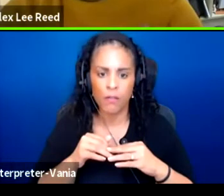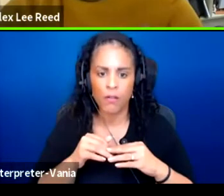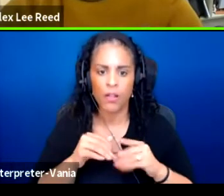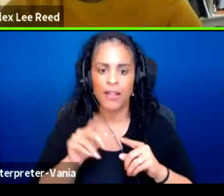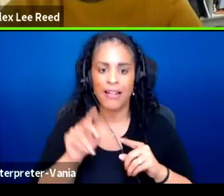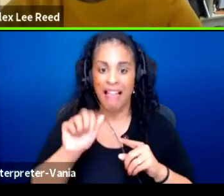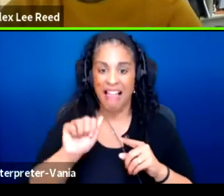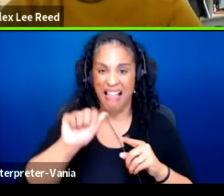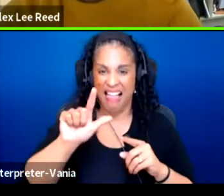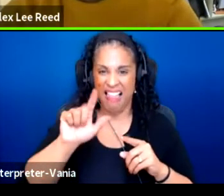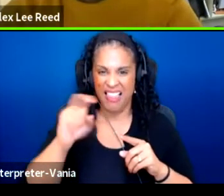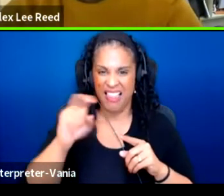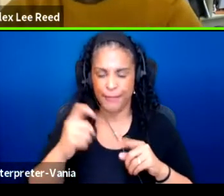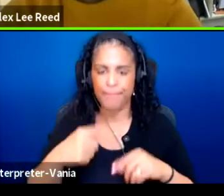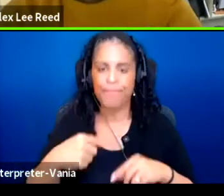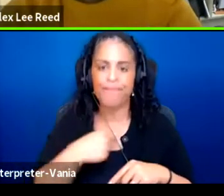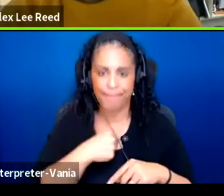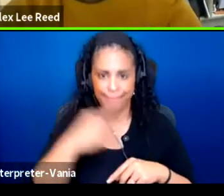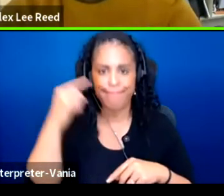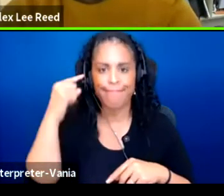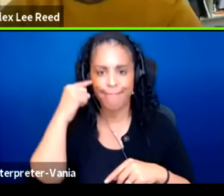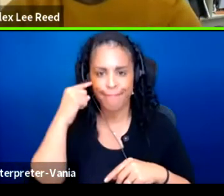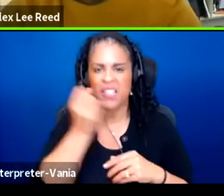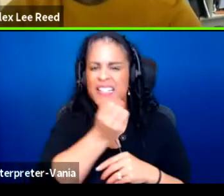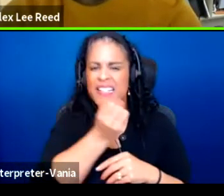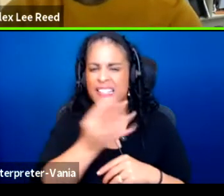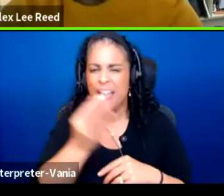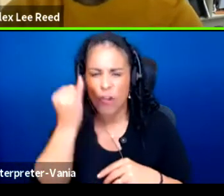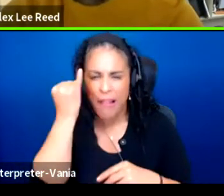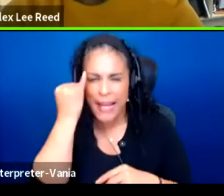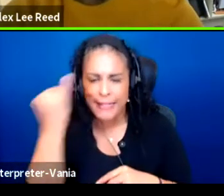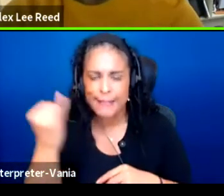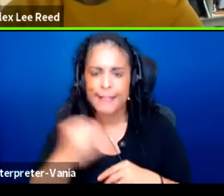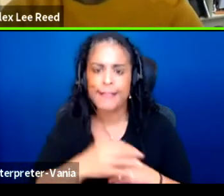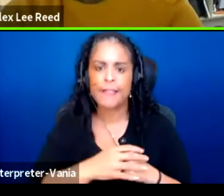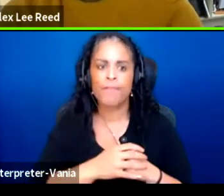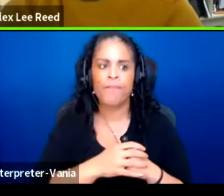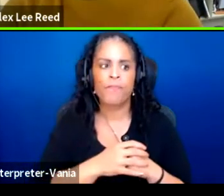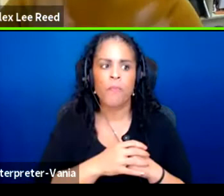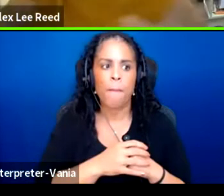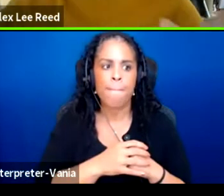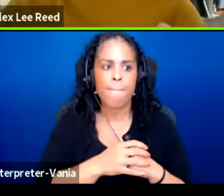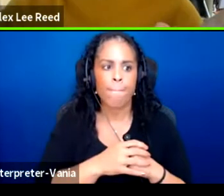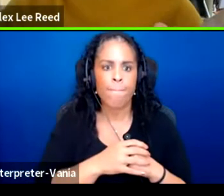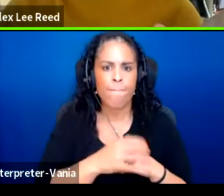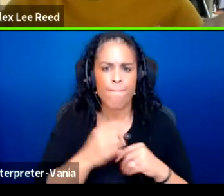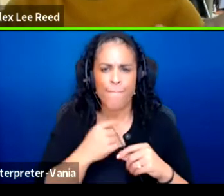I hear several ideas. I hear in this